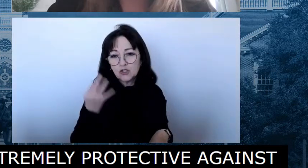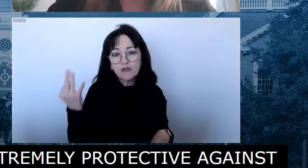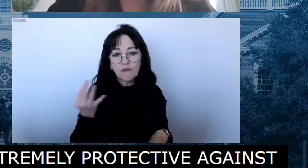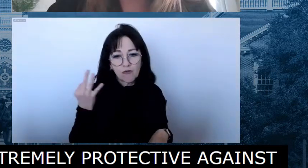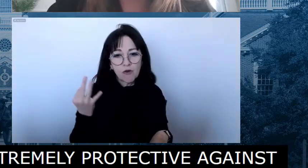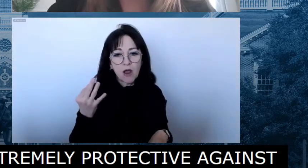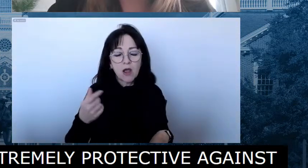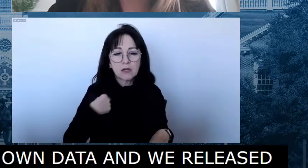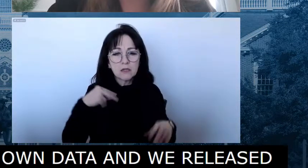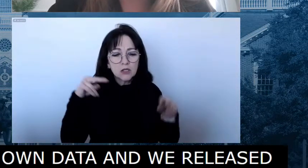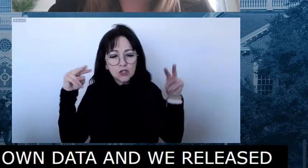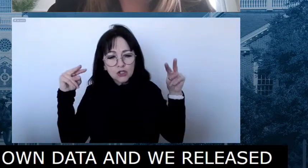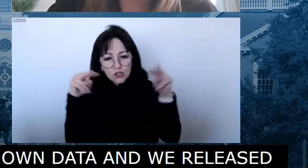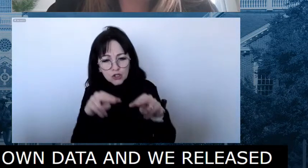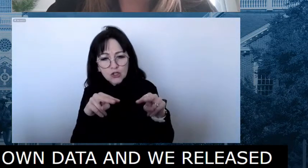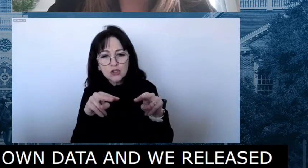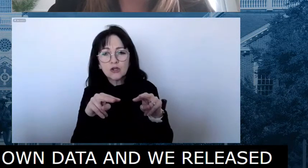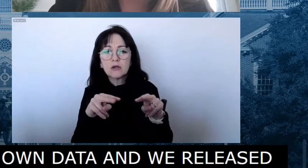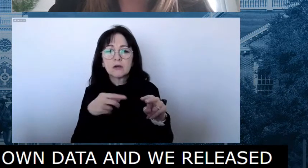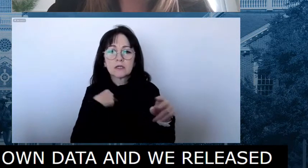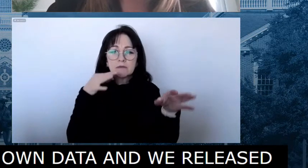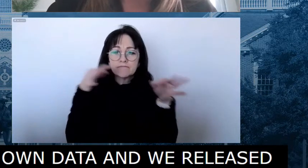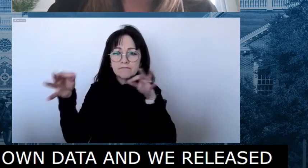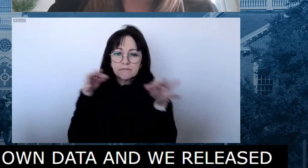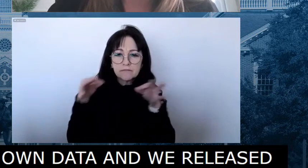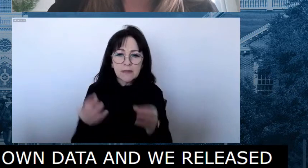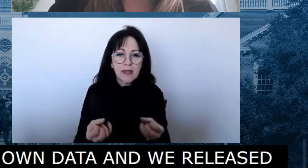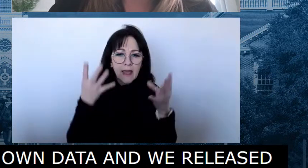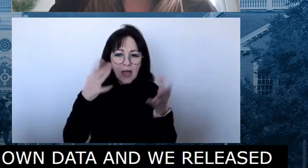of our cases and hospitalizations and deaths